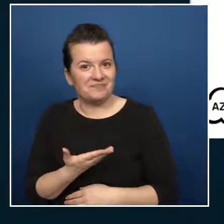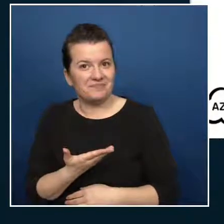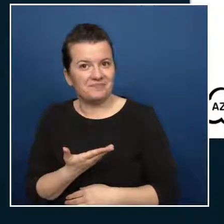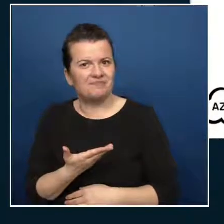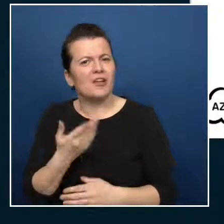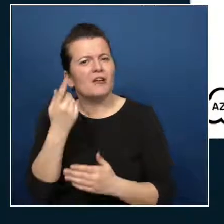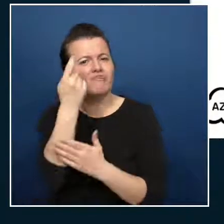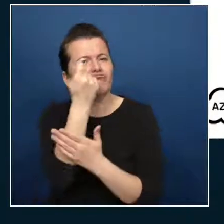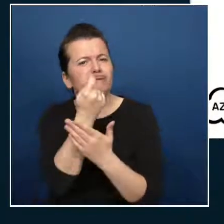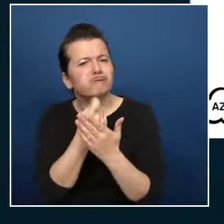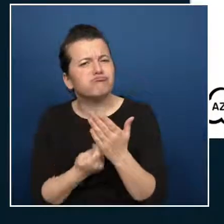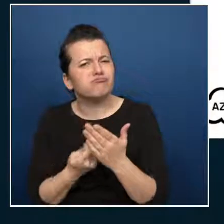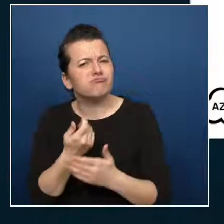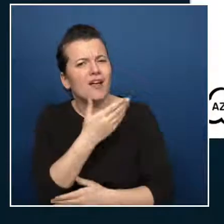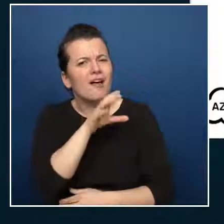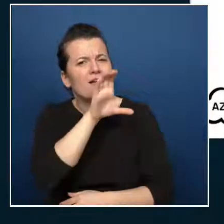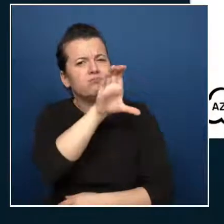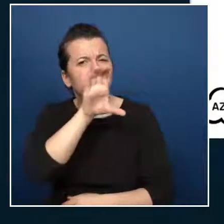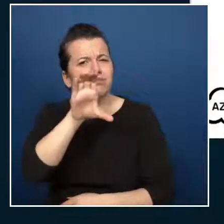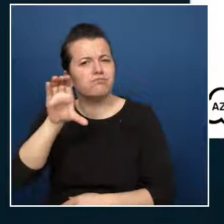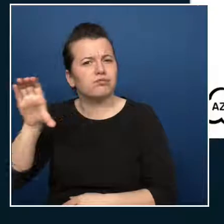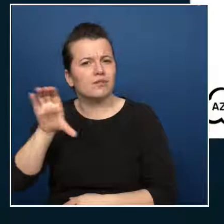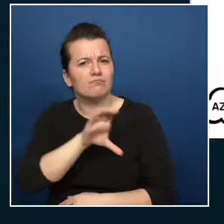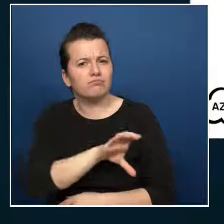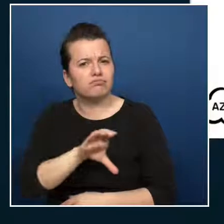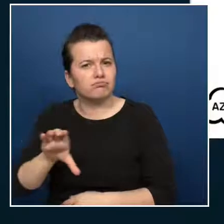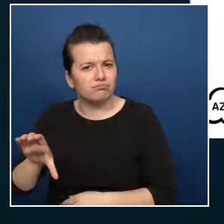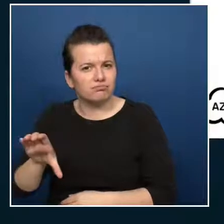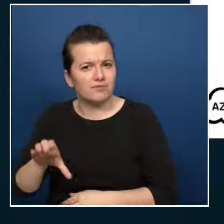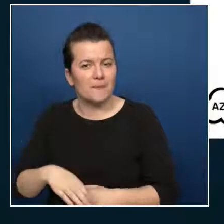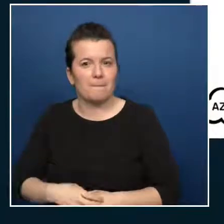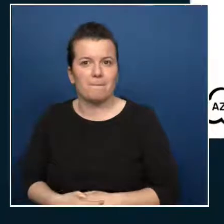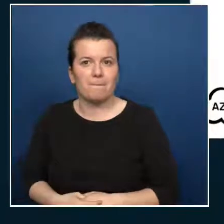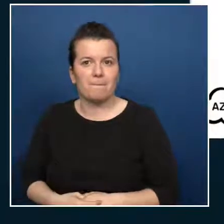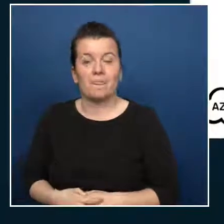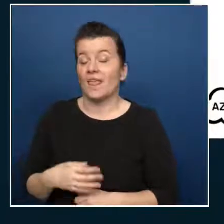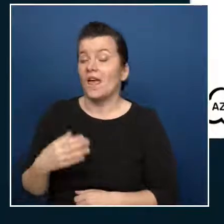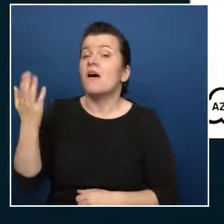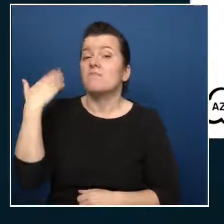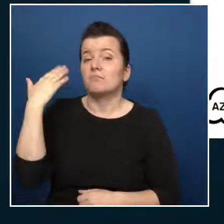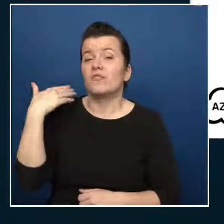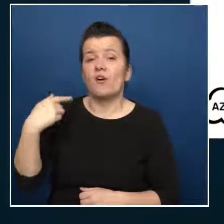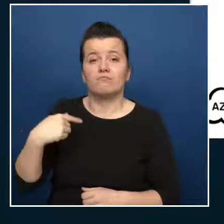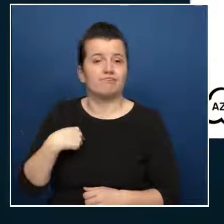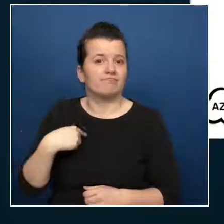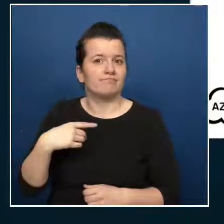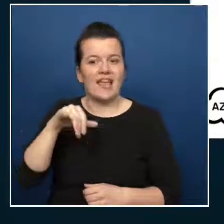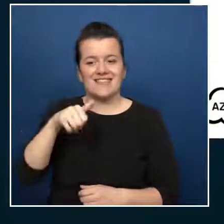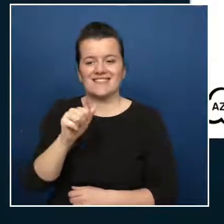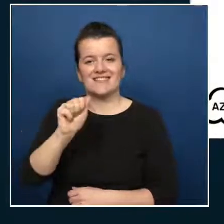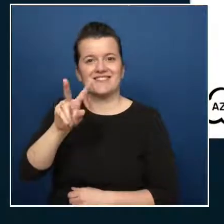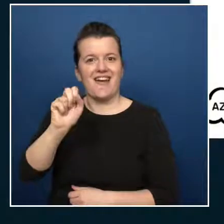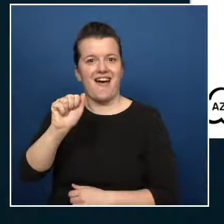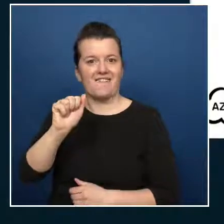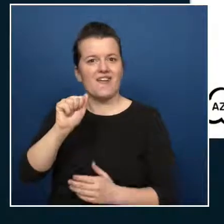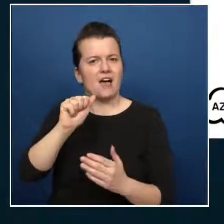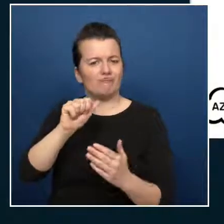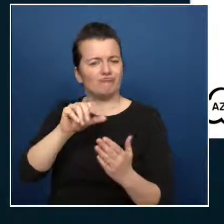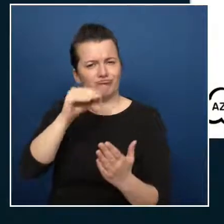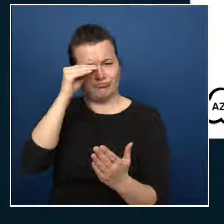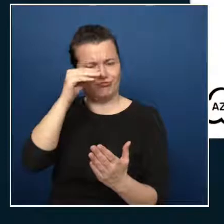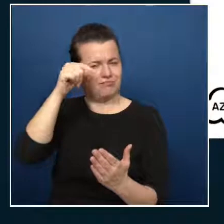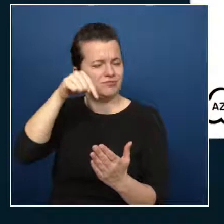Is cartoon series which I first encountered while I was studying agile system development here in